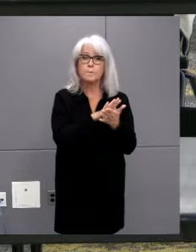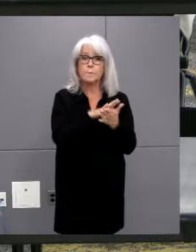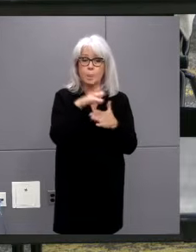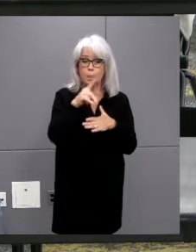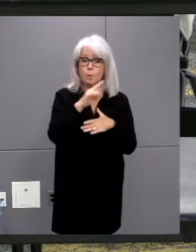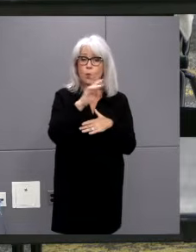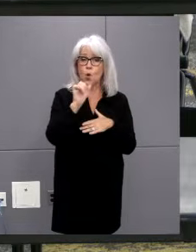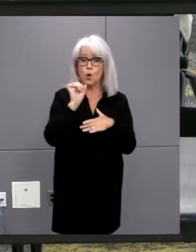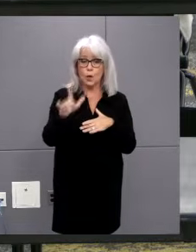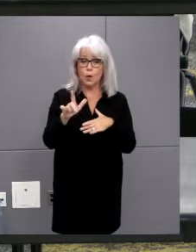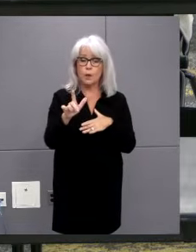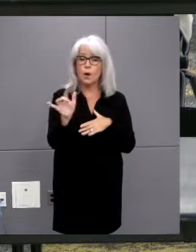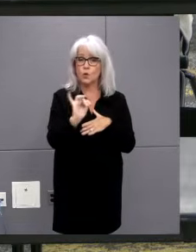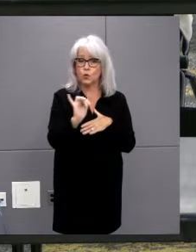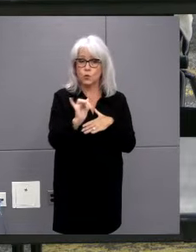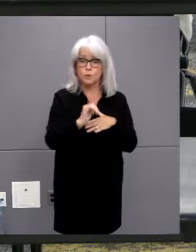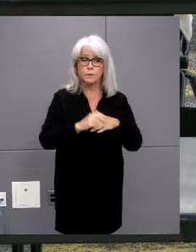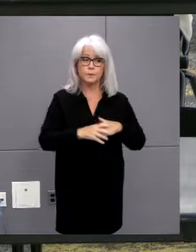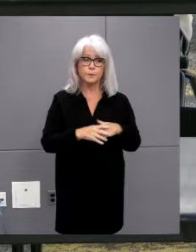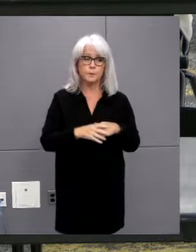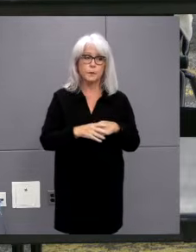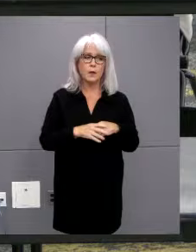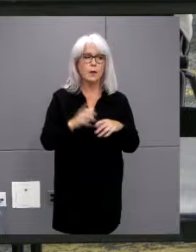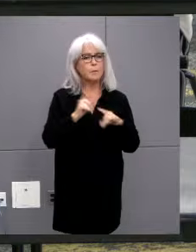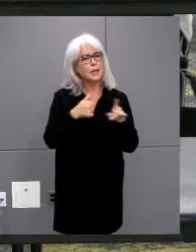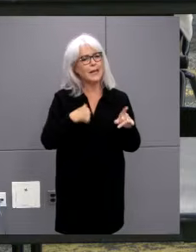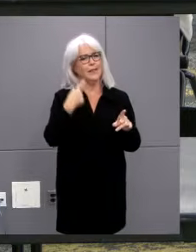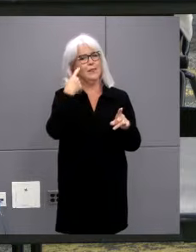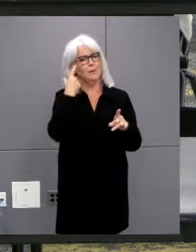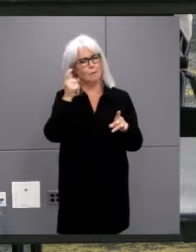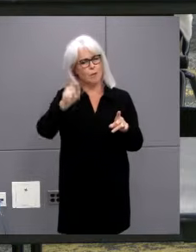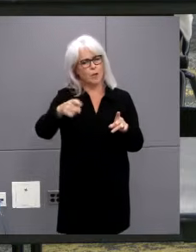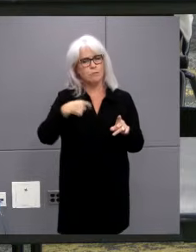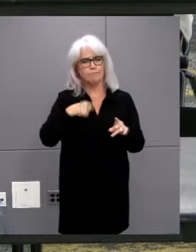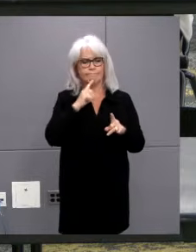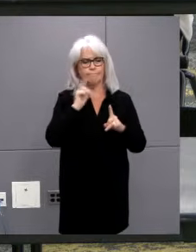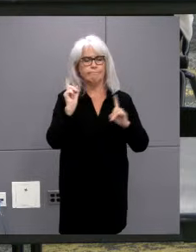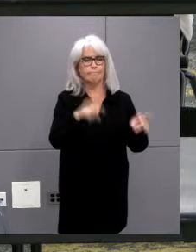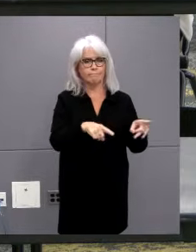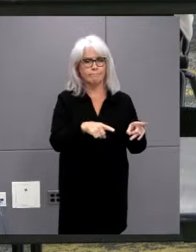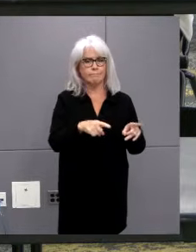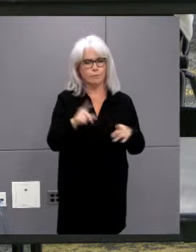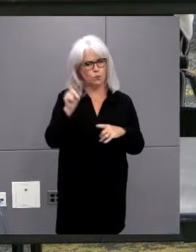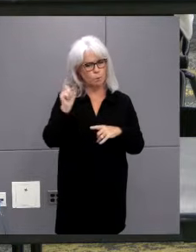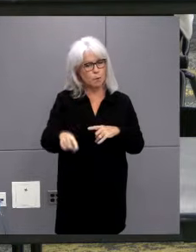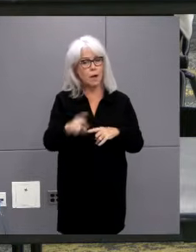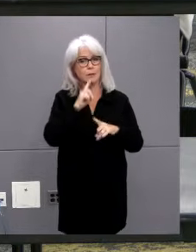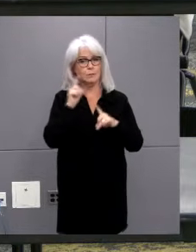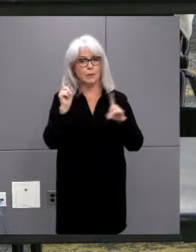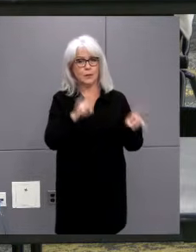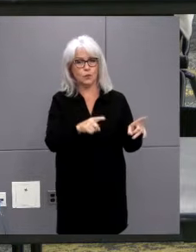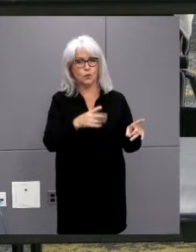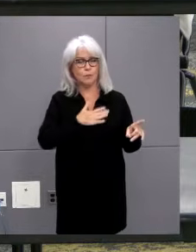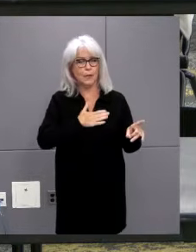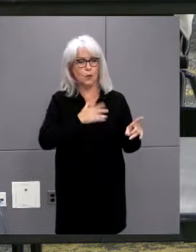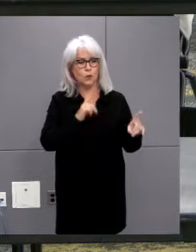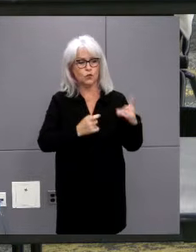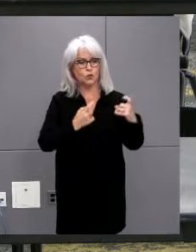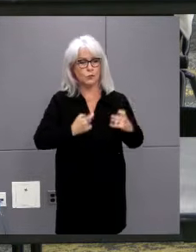portal as well. But I think that they need to be answered. They definitely need to be answered,